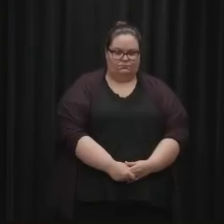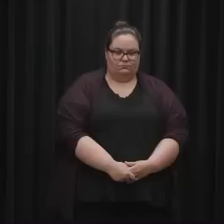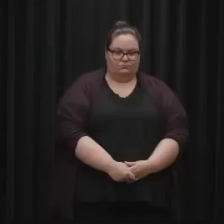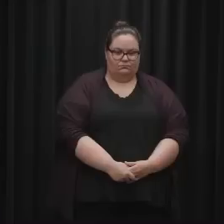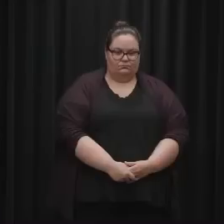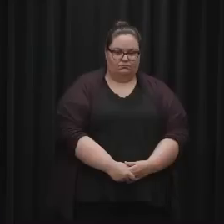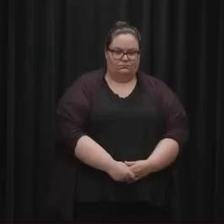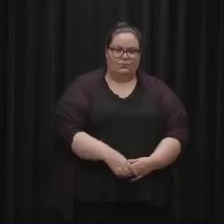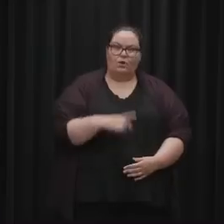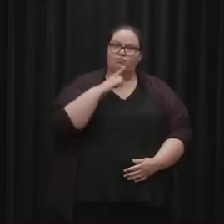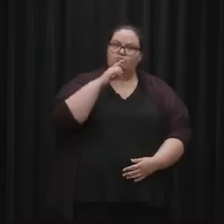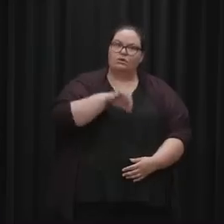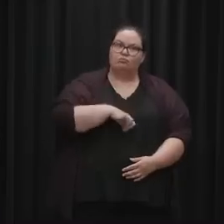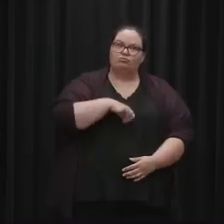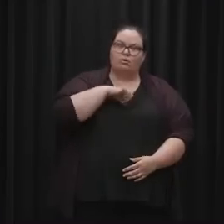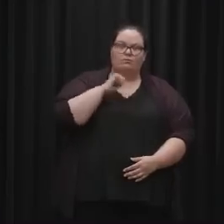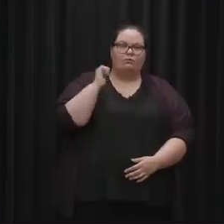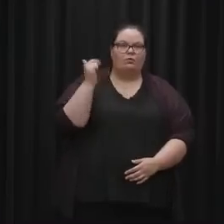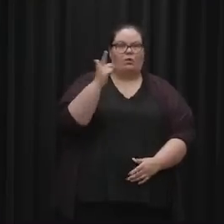disease.